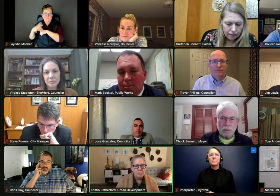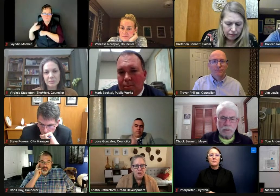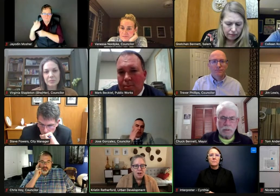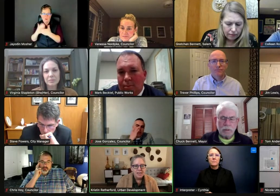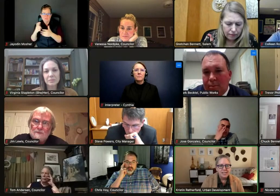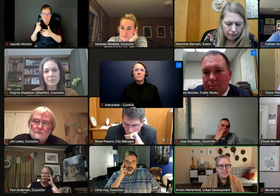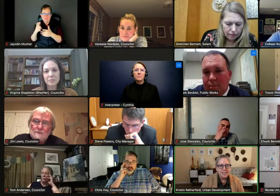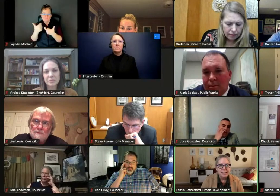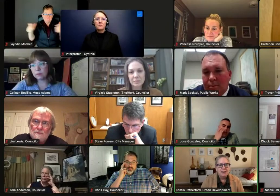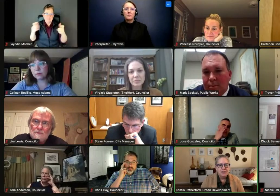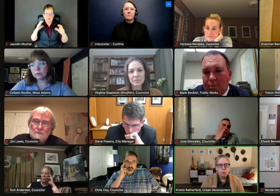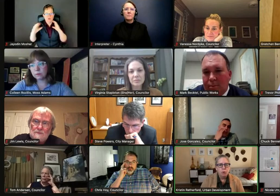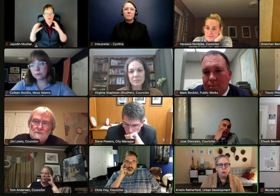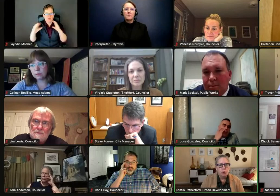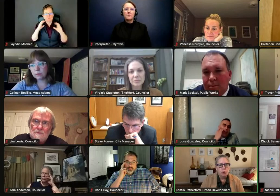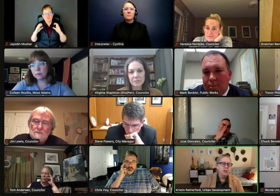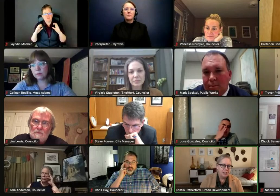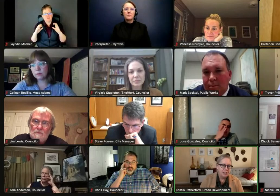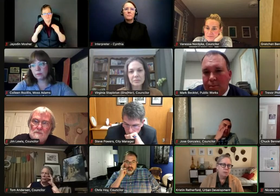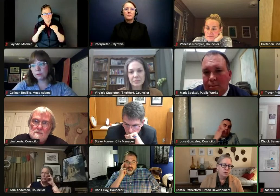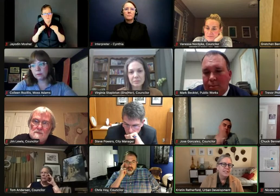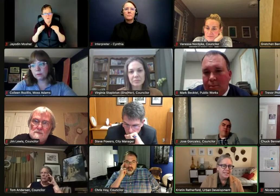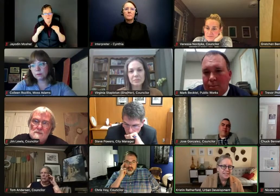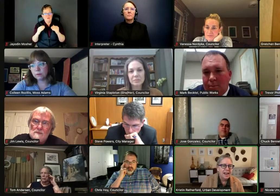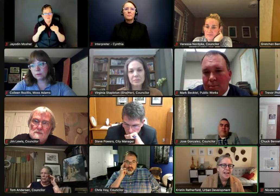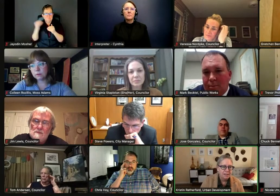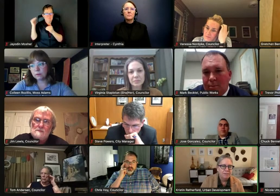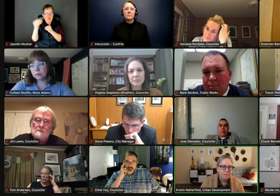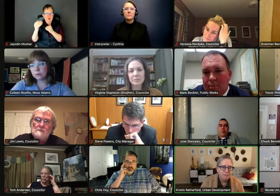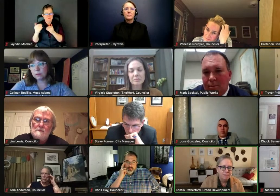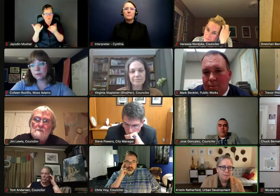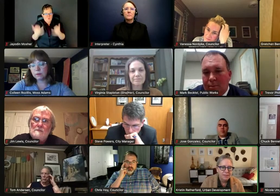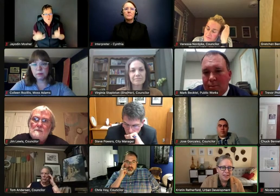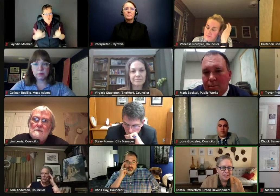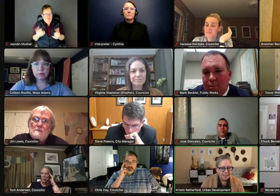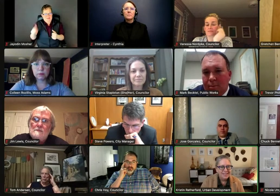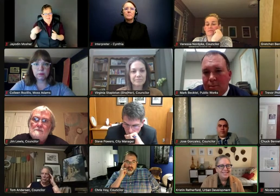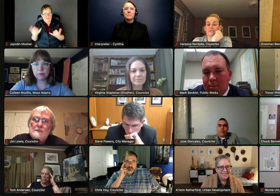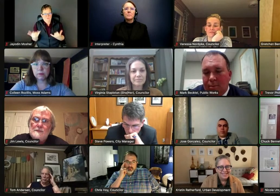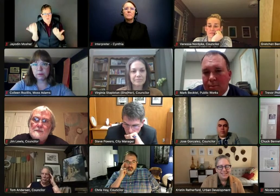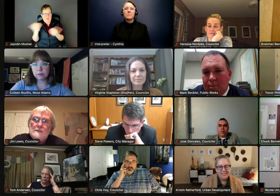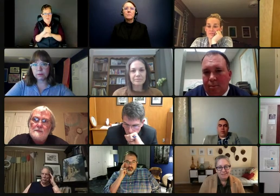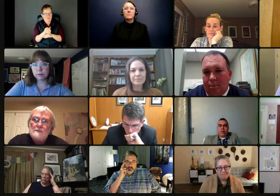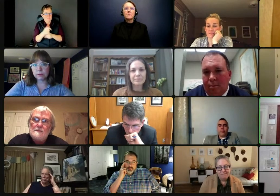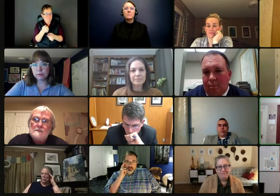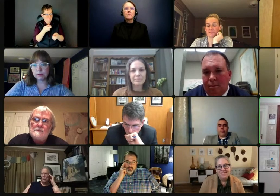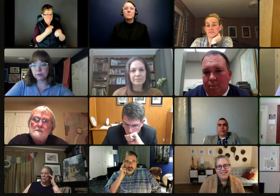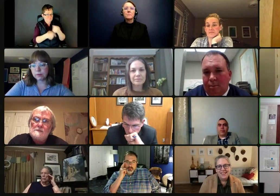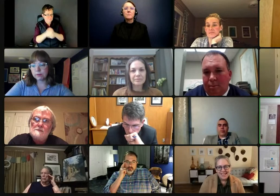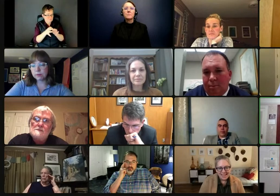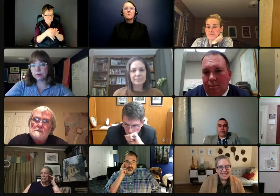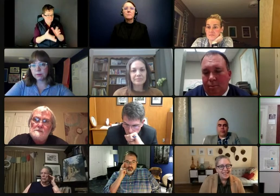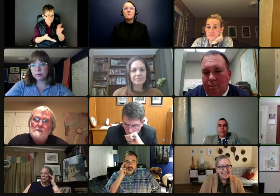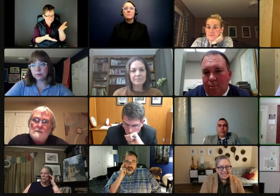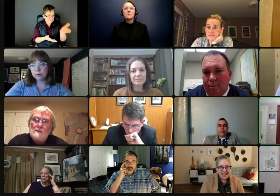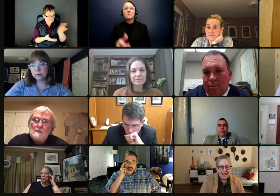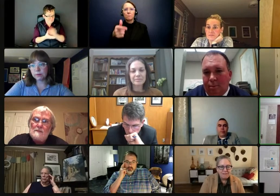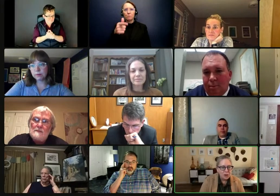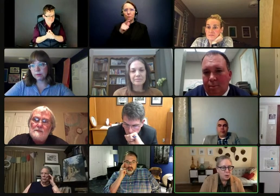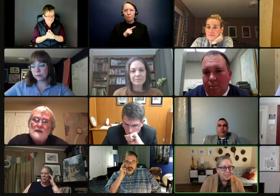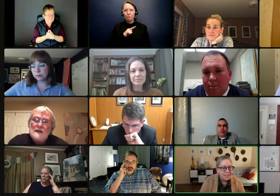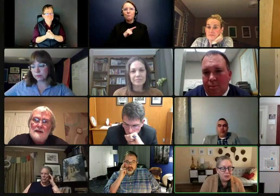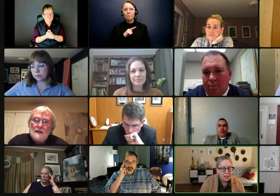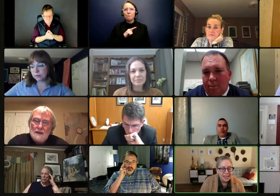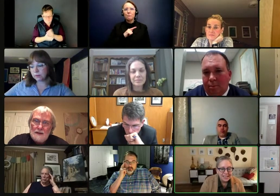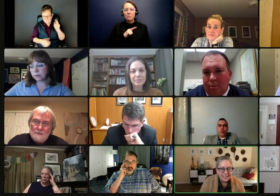conversation beyond this more urgent need that we're addressing tonight. Right. So it's a stay tuned on this one. It is. And I